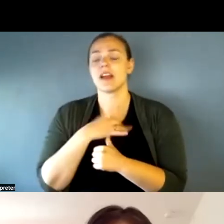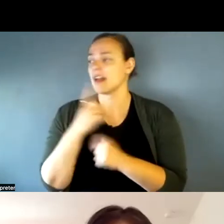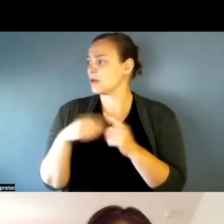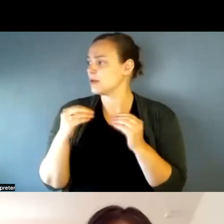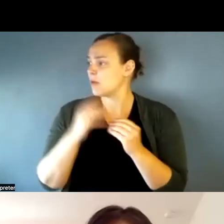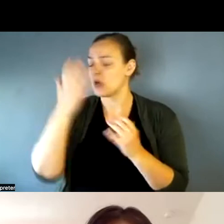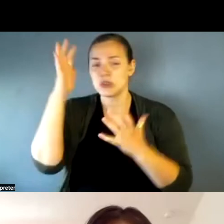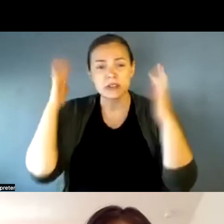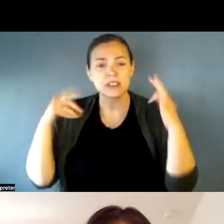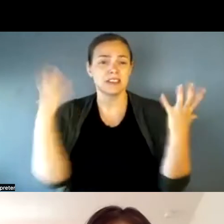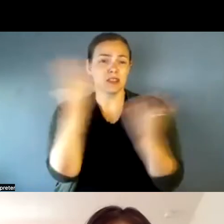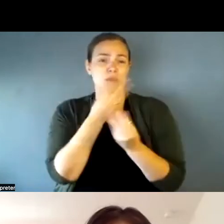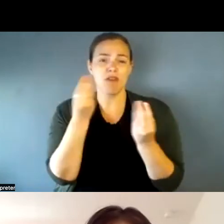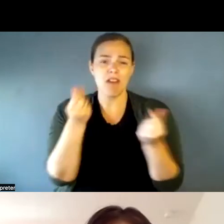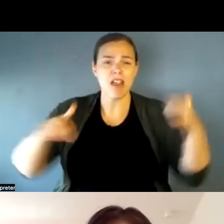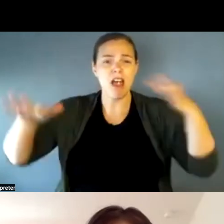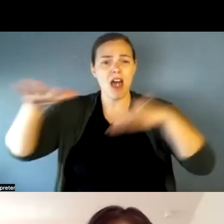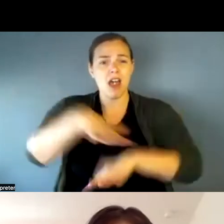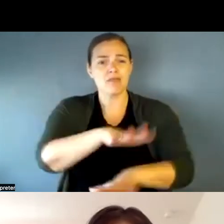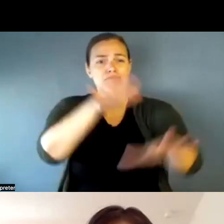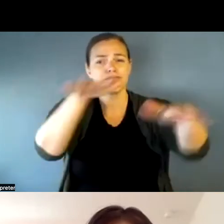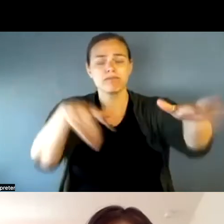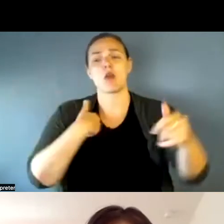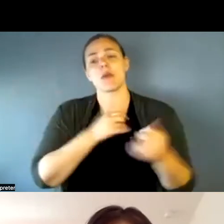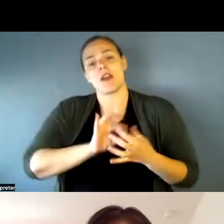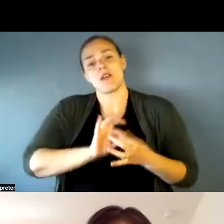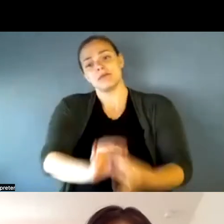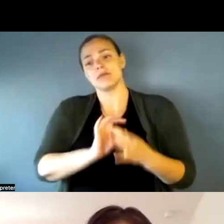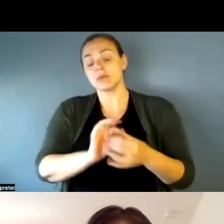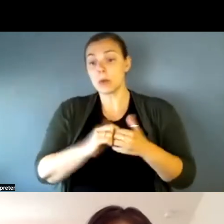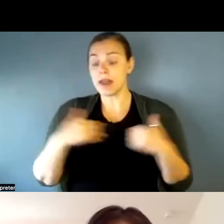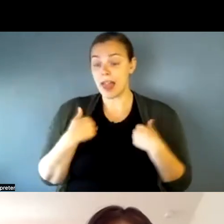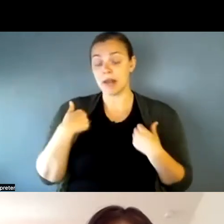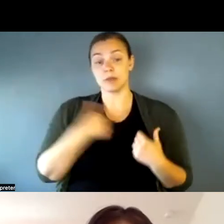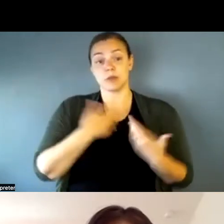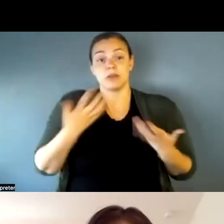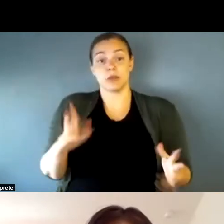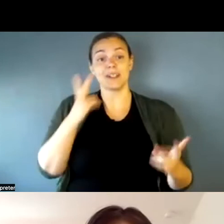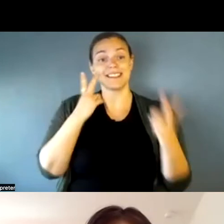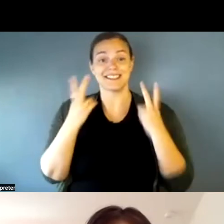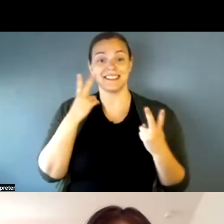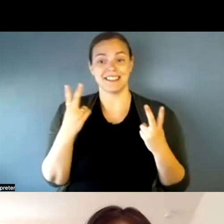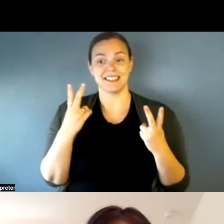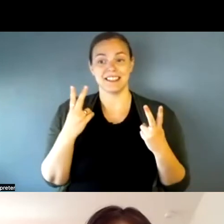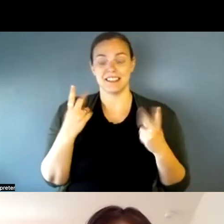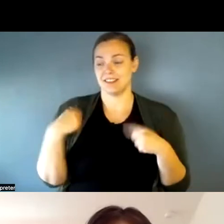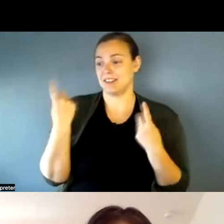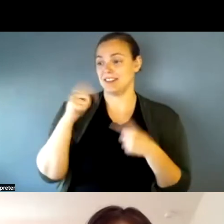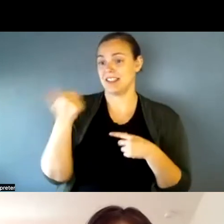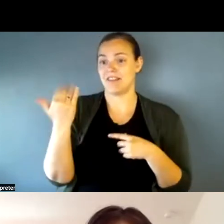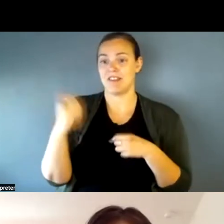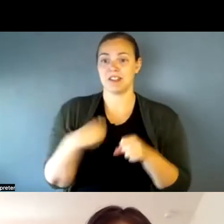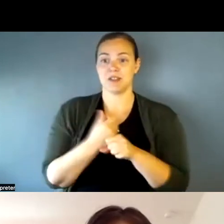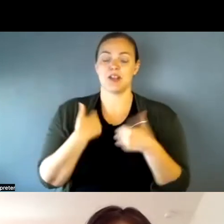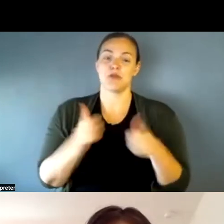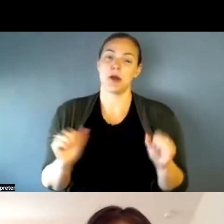beautiful landscapes, and we can form relationships with the animals we see in the city. And the last 10 or 15 years, I've tried to do that